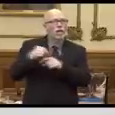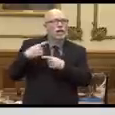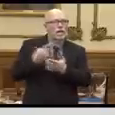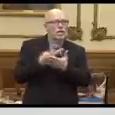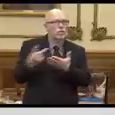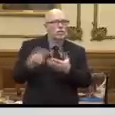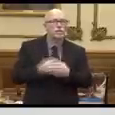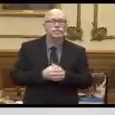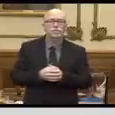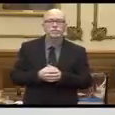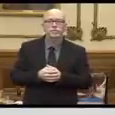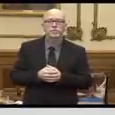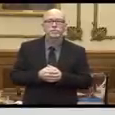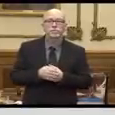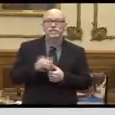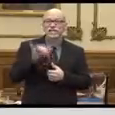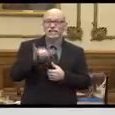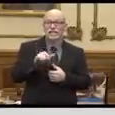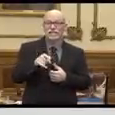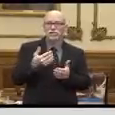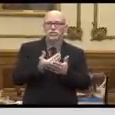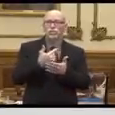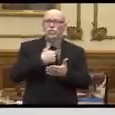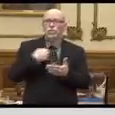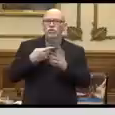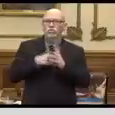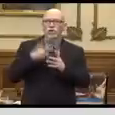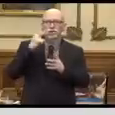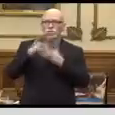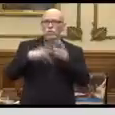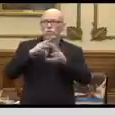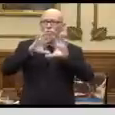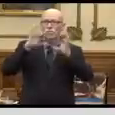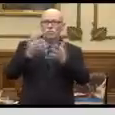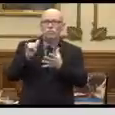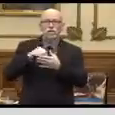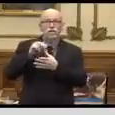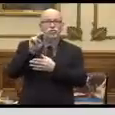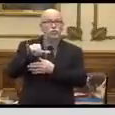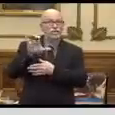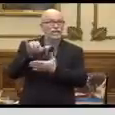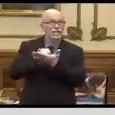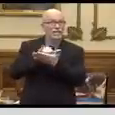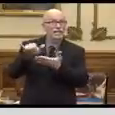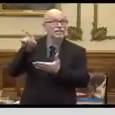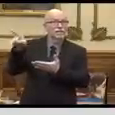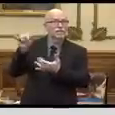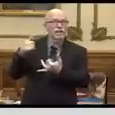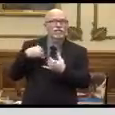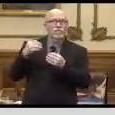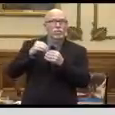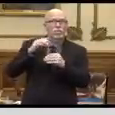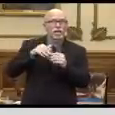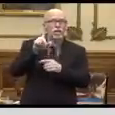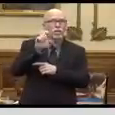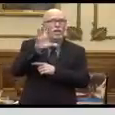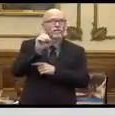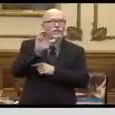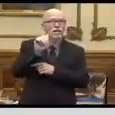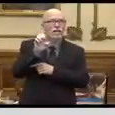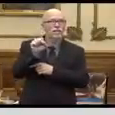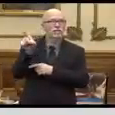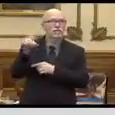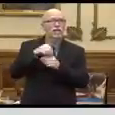of weeks. This is something we're starting to see around the world, especially in New York City, which has reported greater than 150 cases, in the